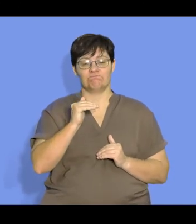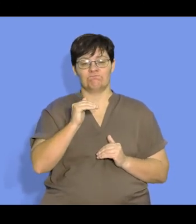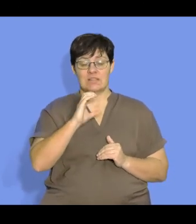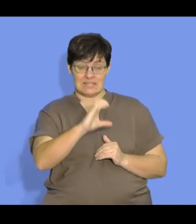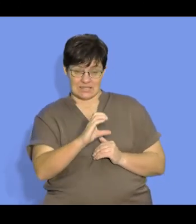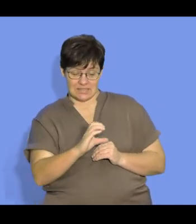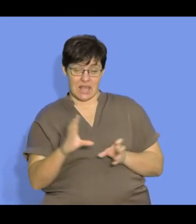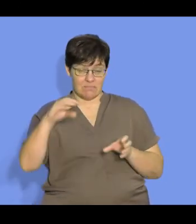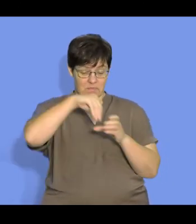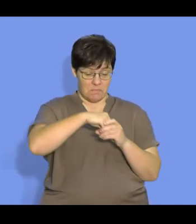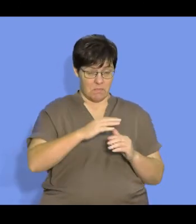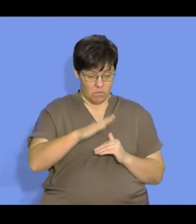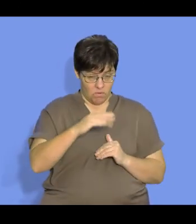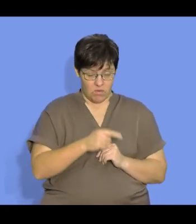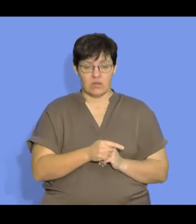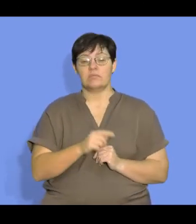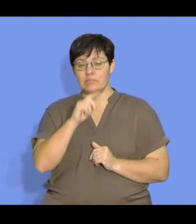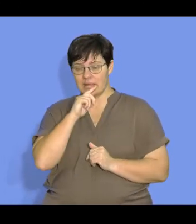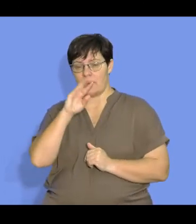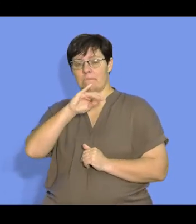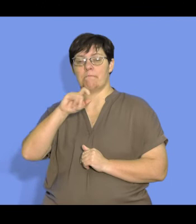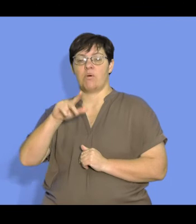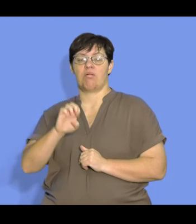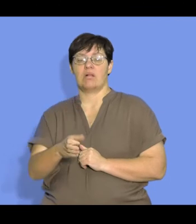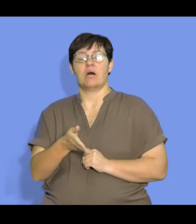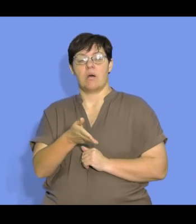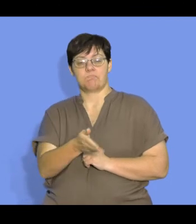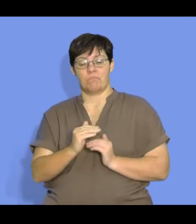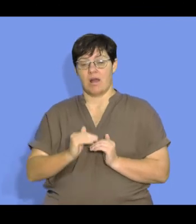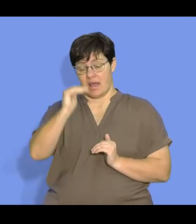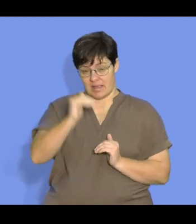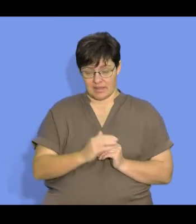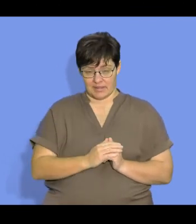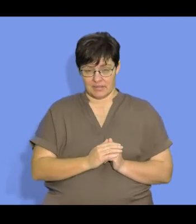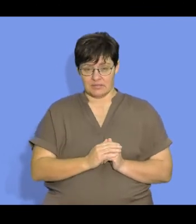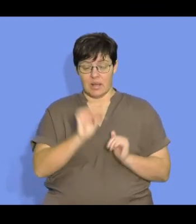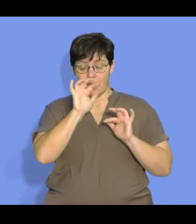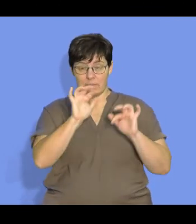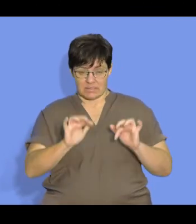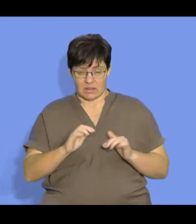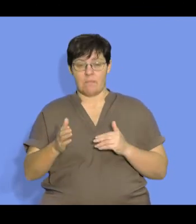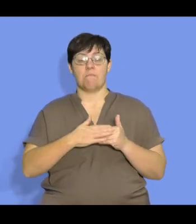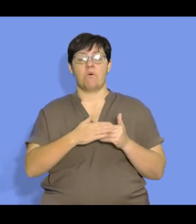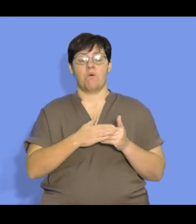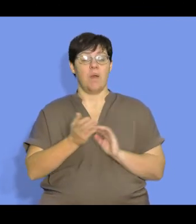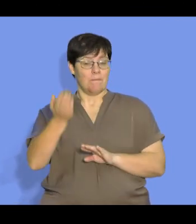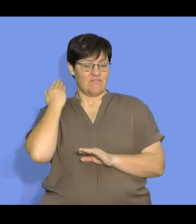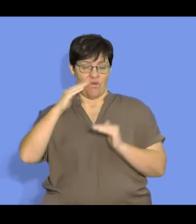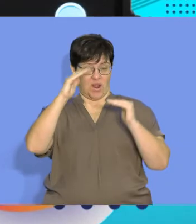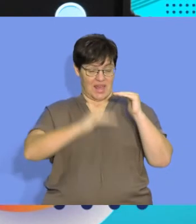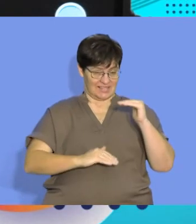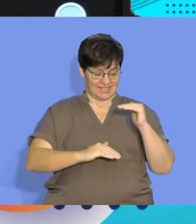an increase in the number of moles, so the number of particles are now more than before when we had a lower